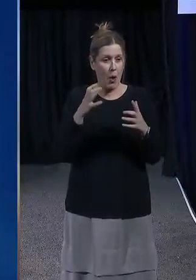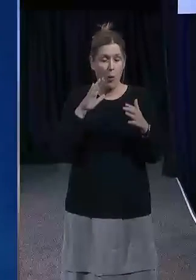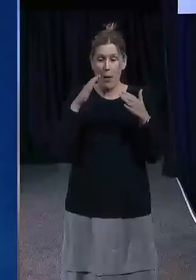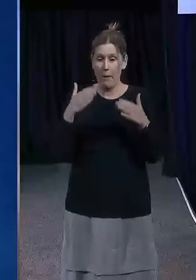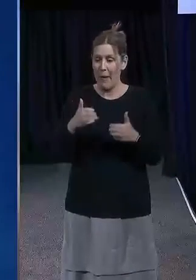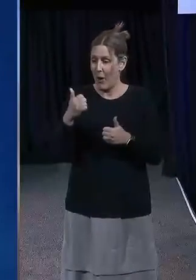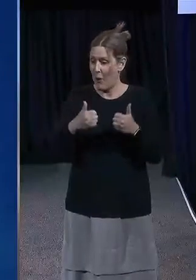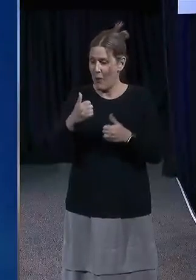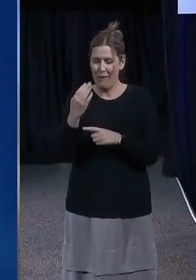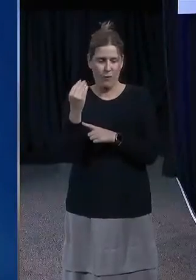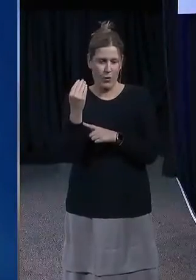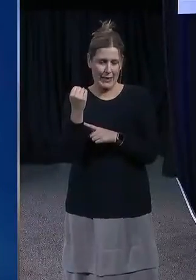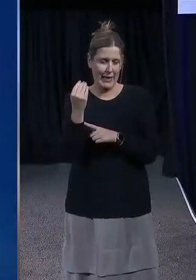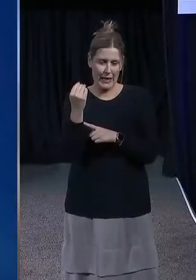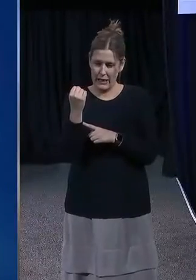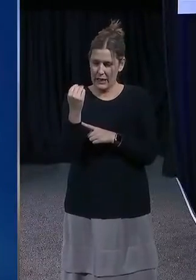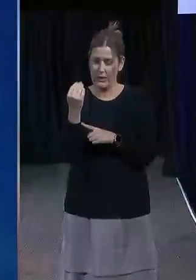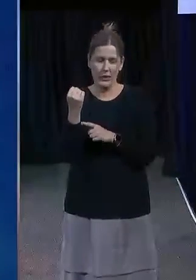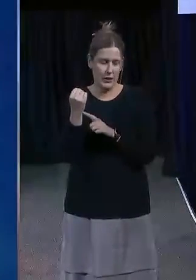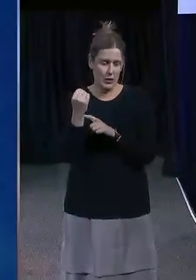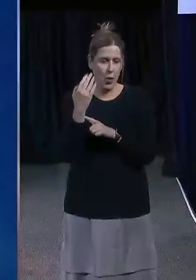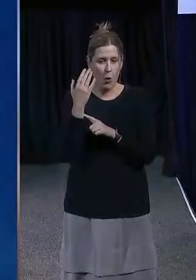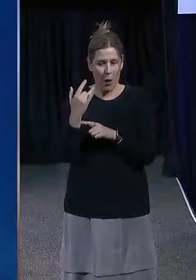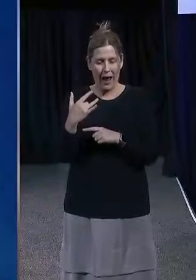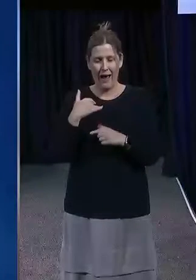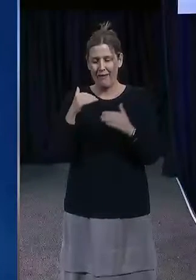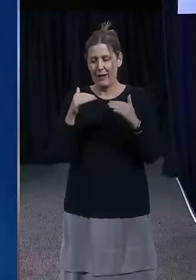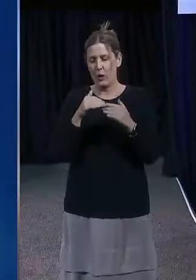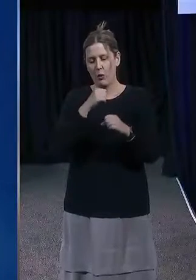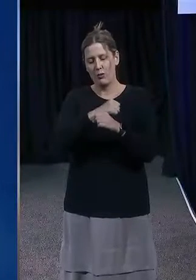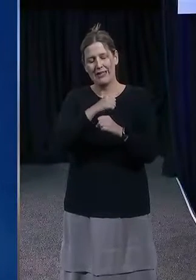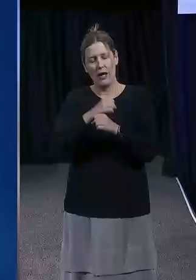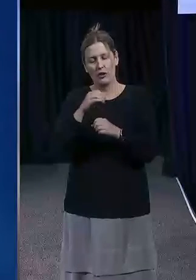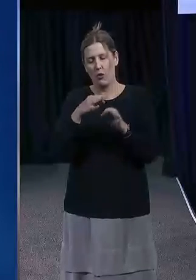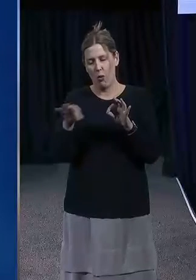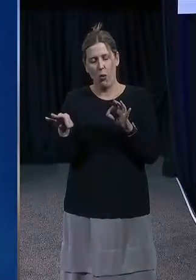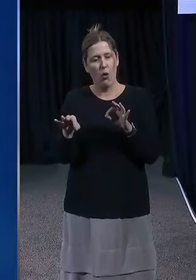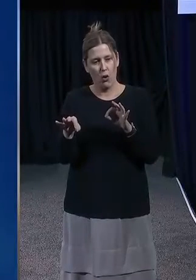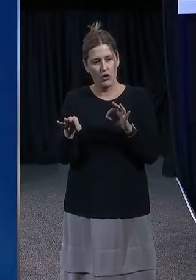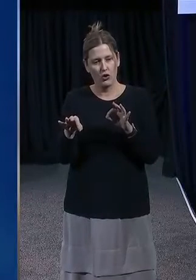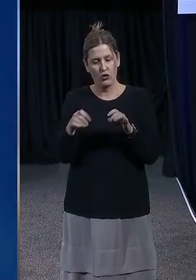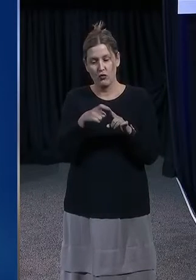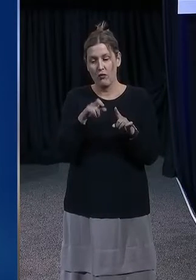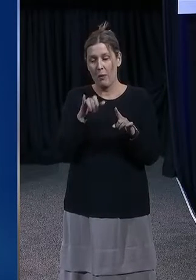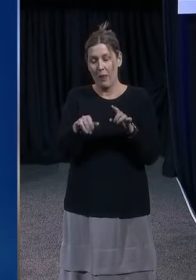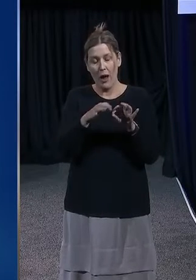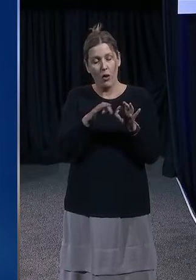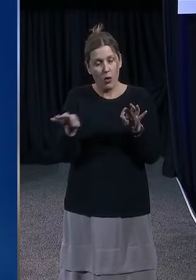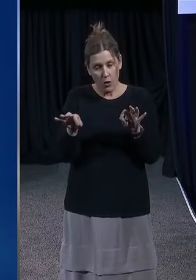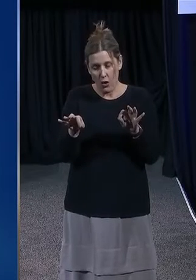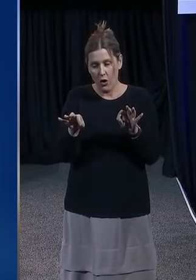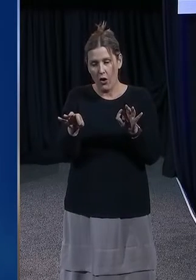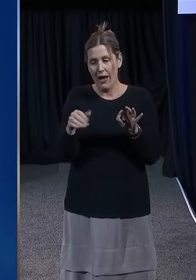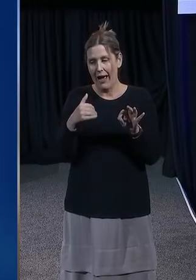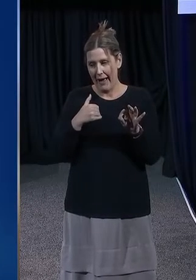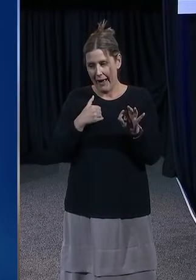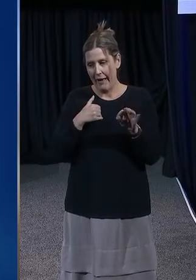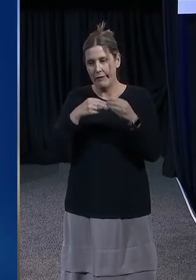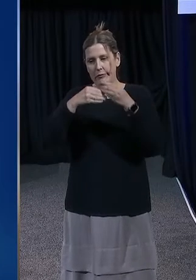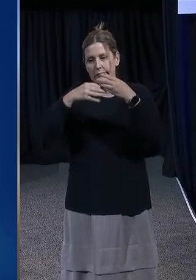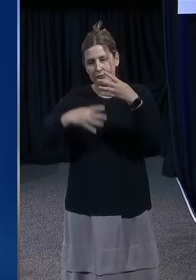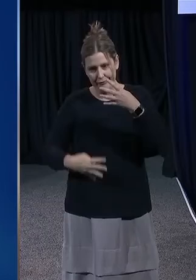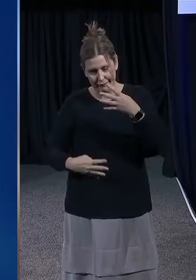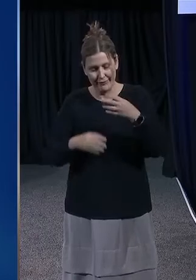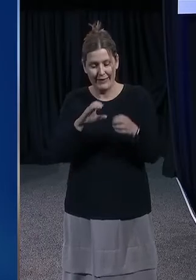is the 14th Amendment, because it has something called the Equal Protection Clause. And out of the Equal Protection Clause comes all the civil